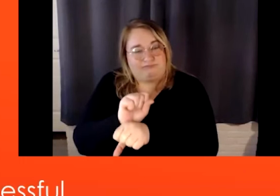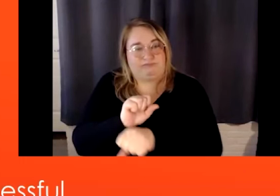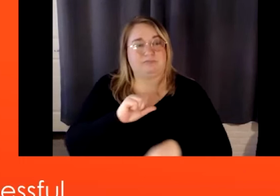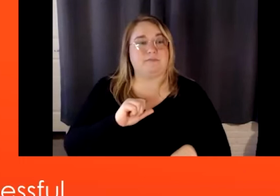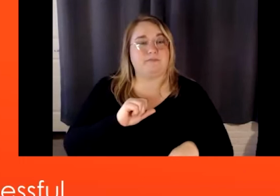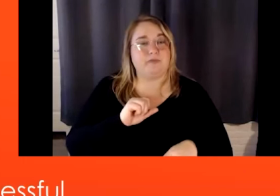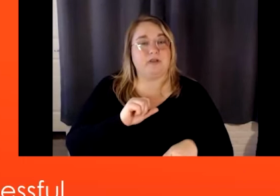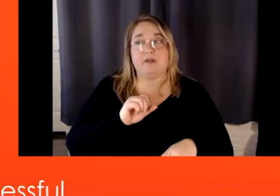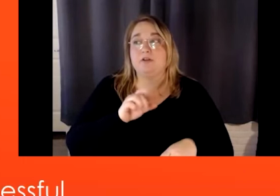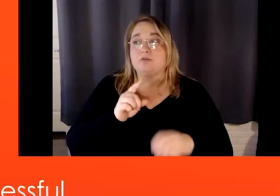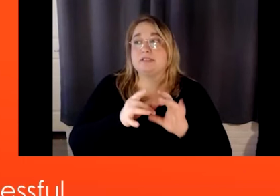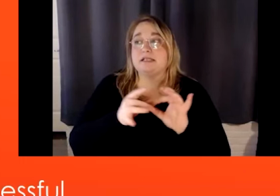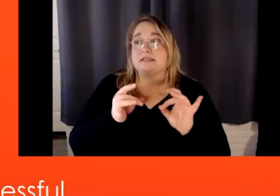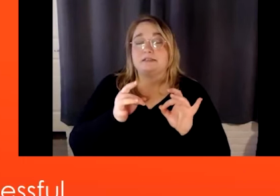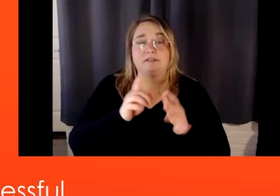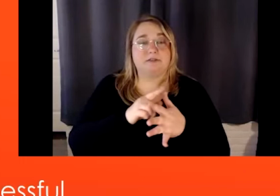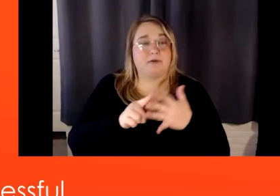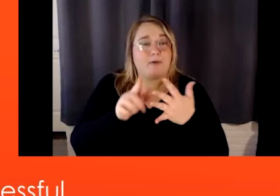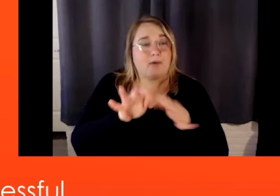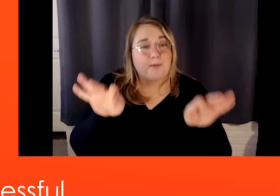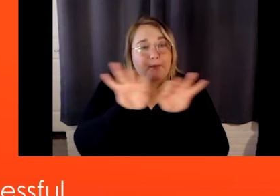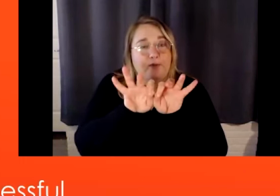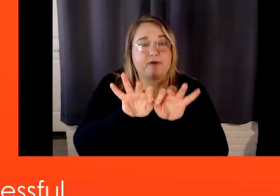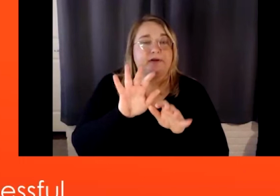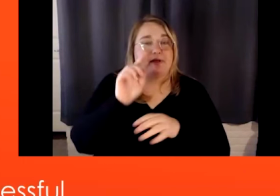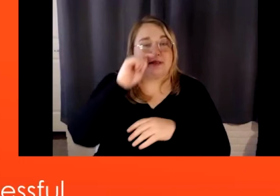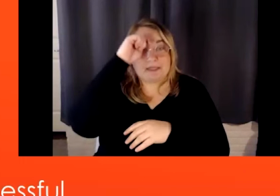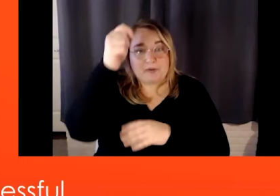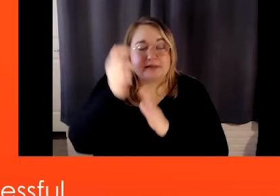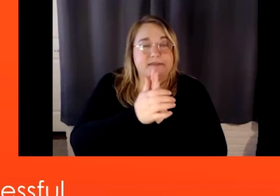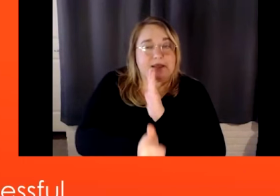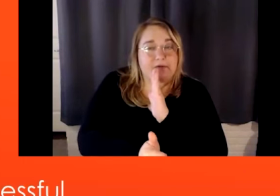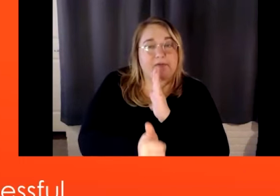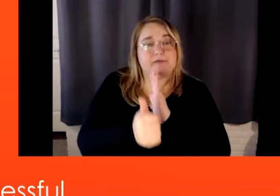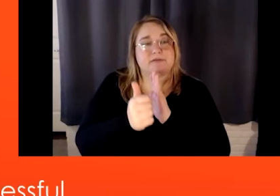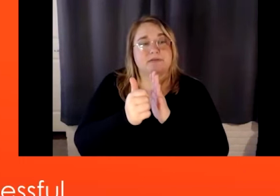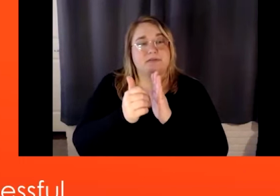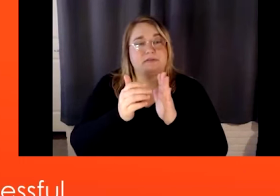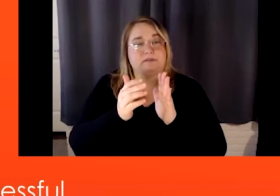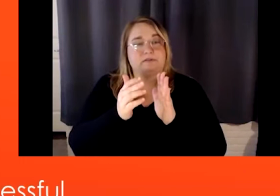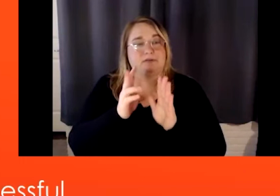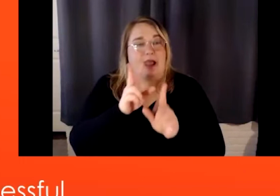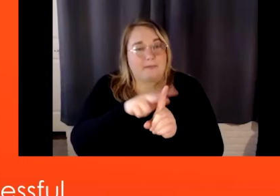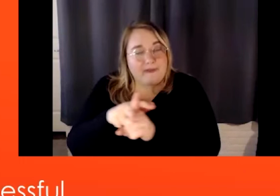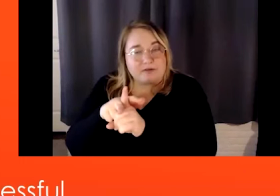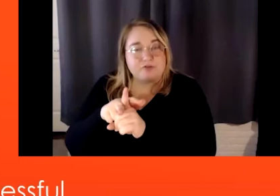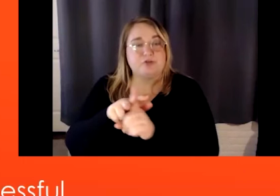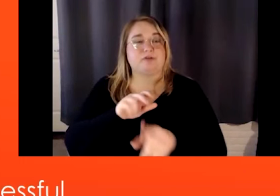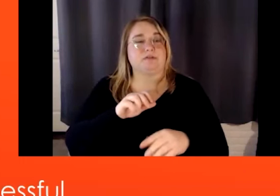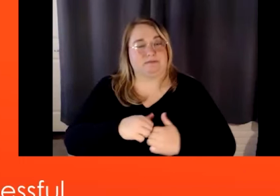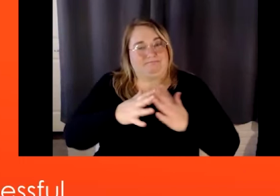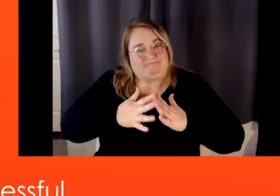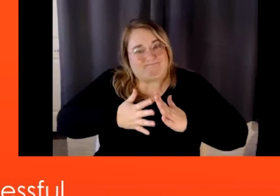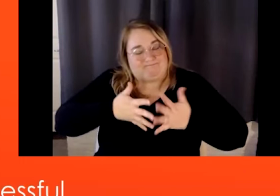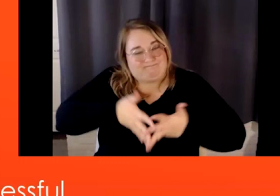are theory, skills, abilities, dispositions, and application. So if you kind of look at all 5 of